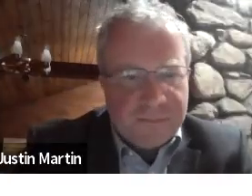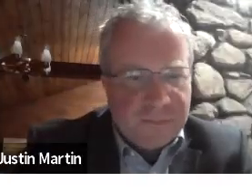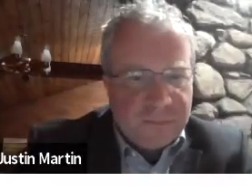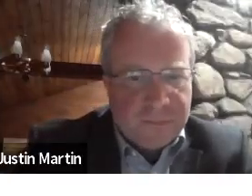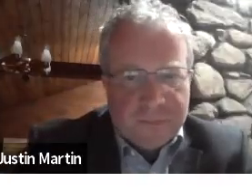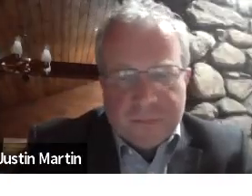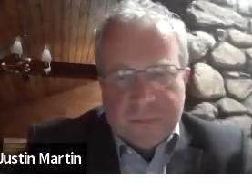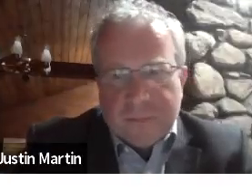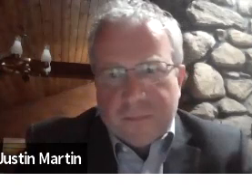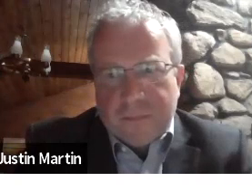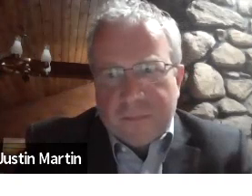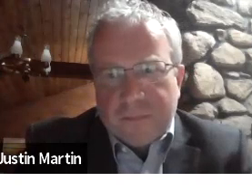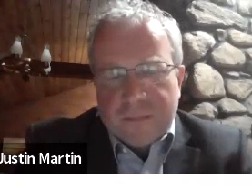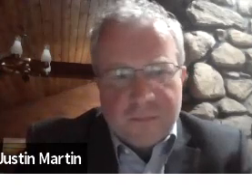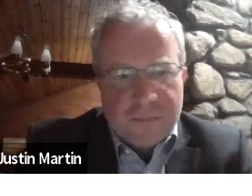go.